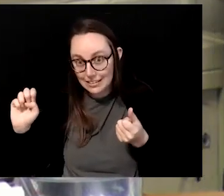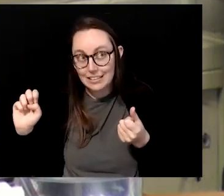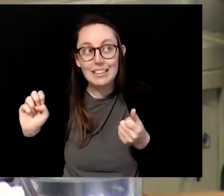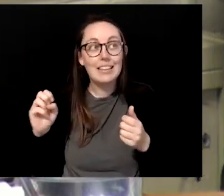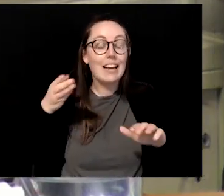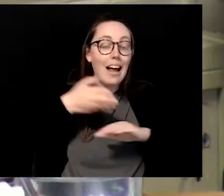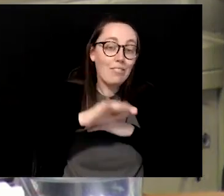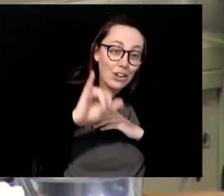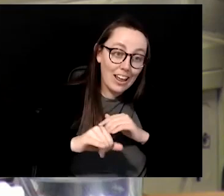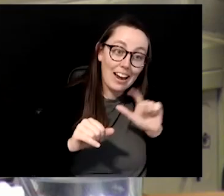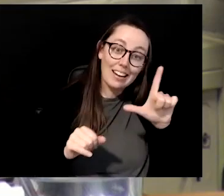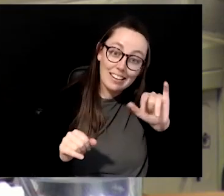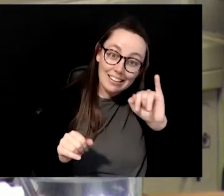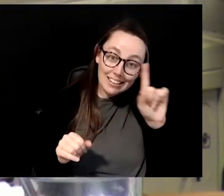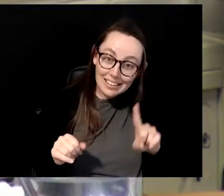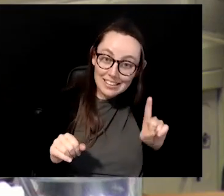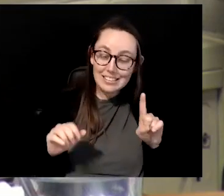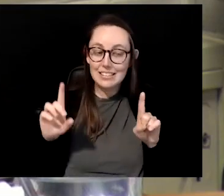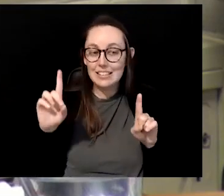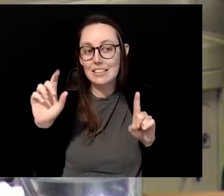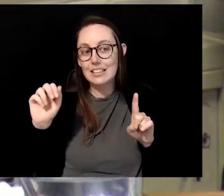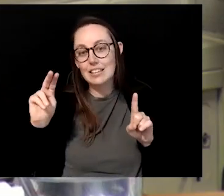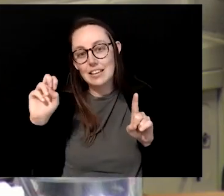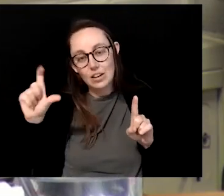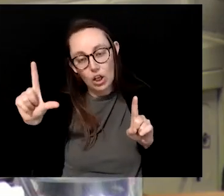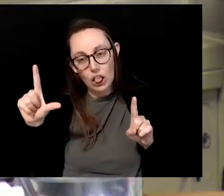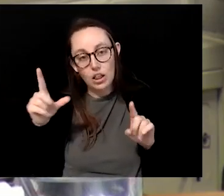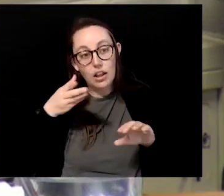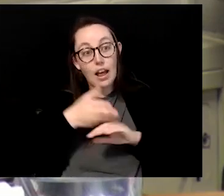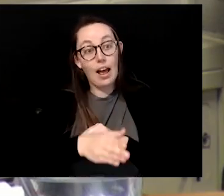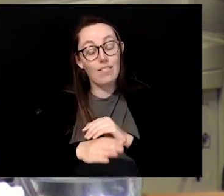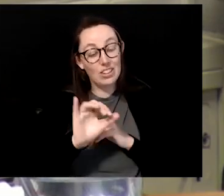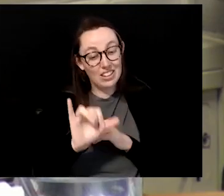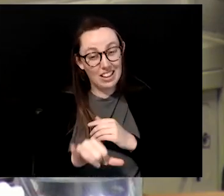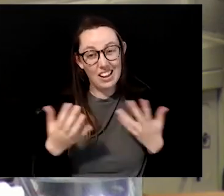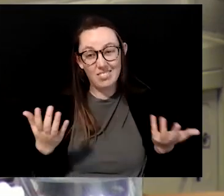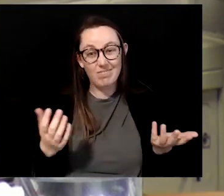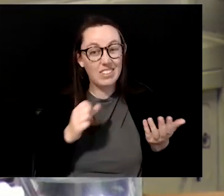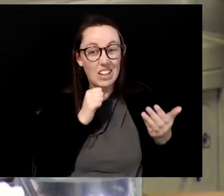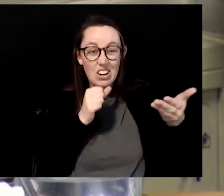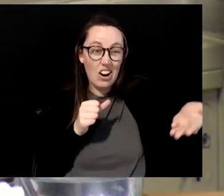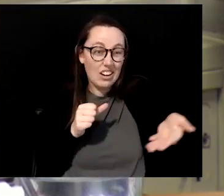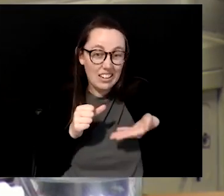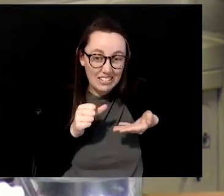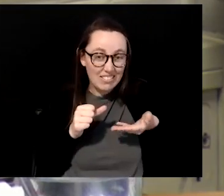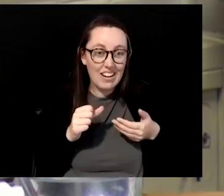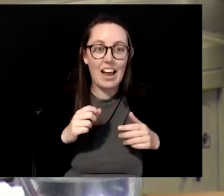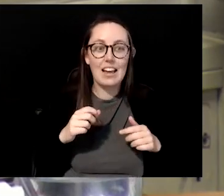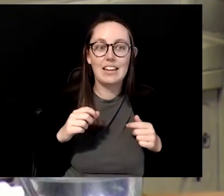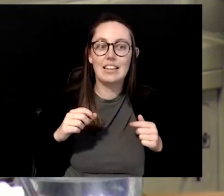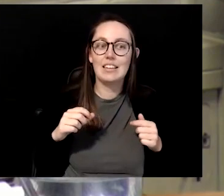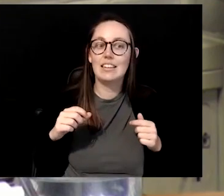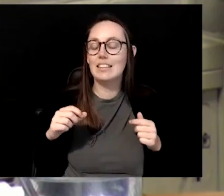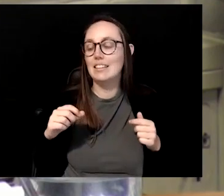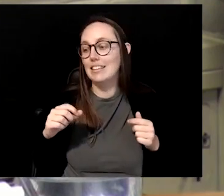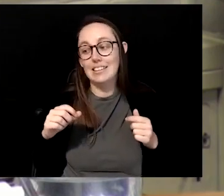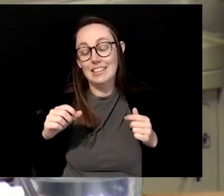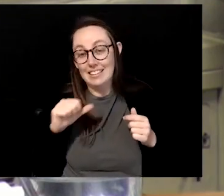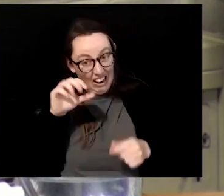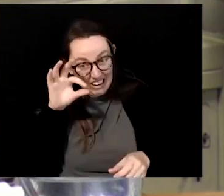and then in came an Uninvited and unelected guest covid we used to call it covet 19. remember